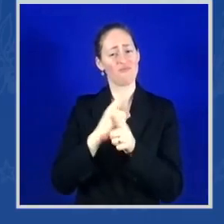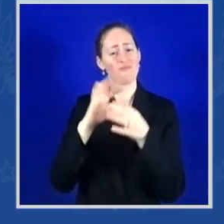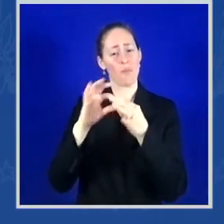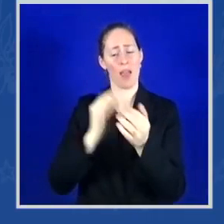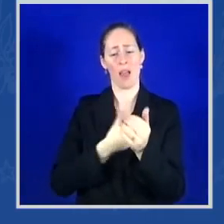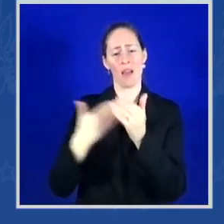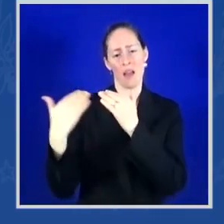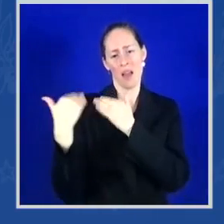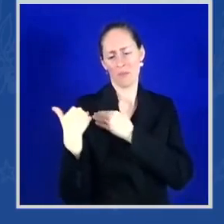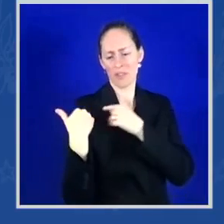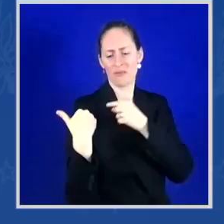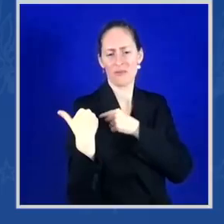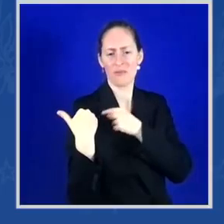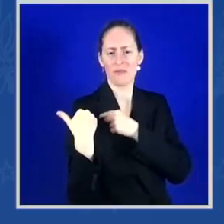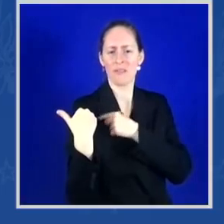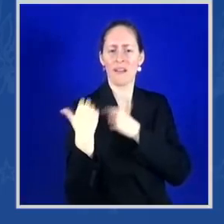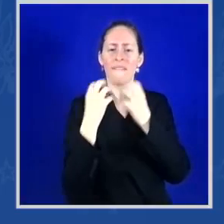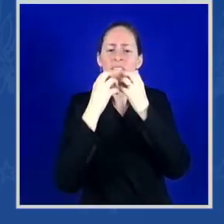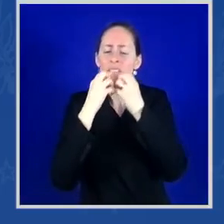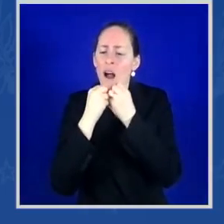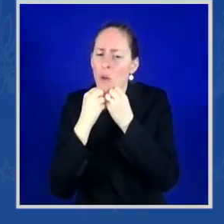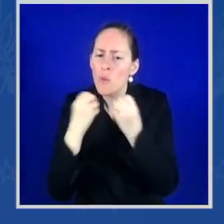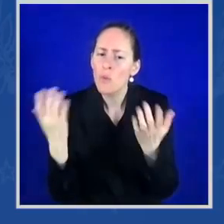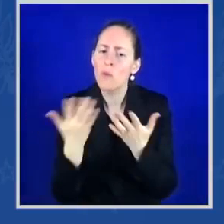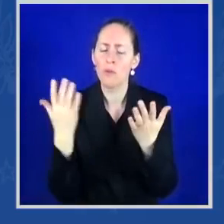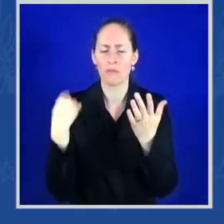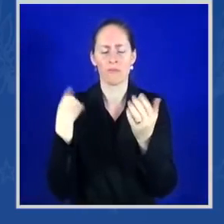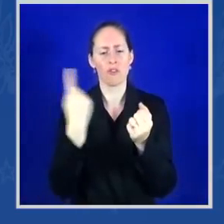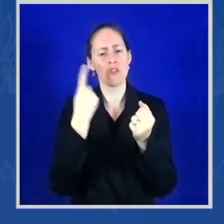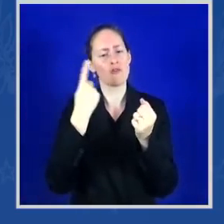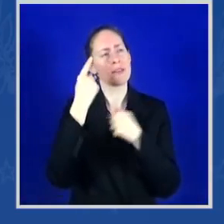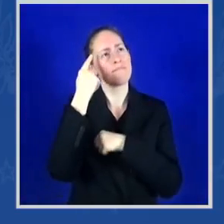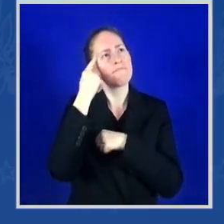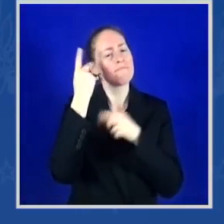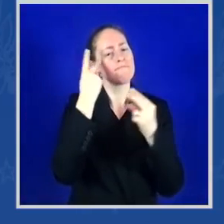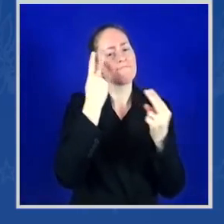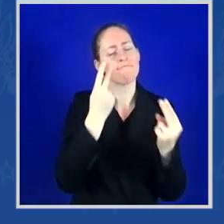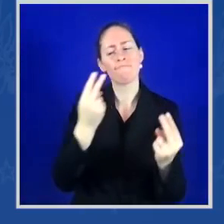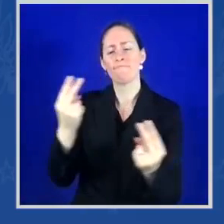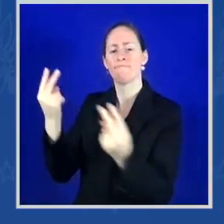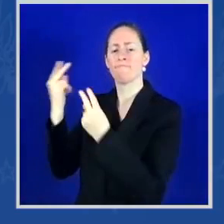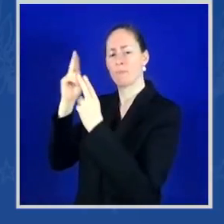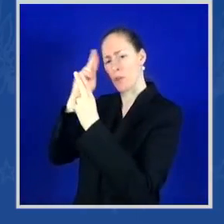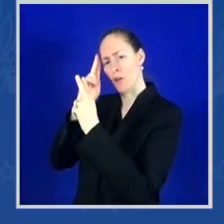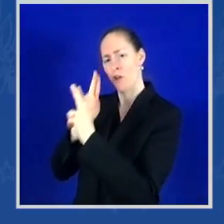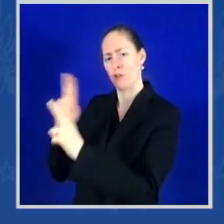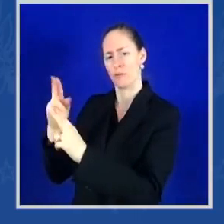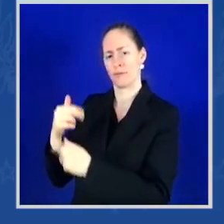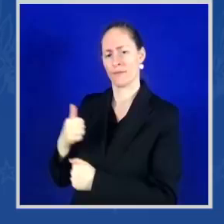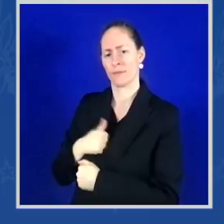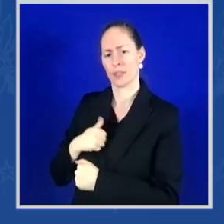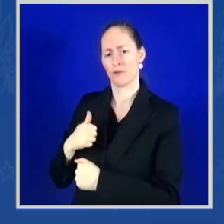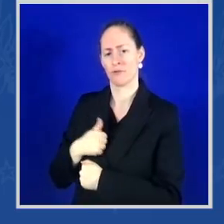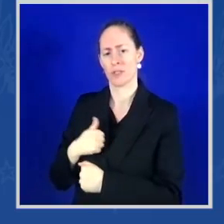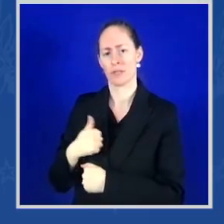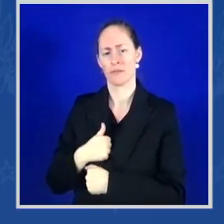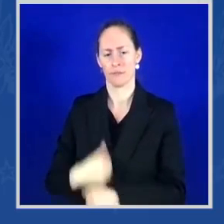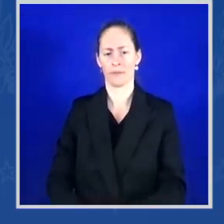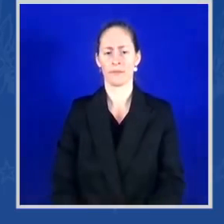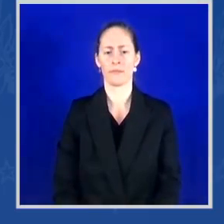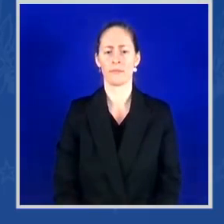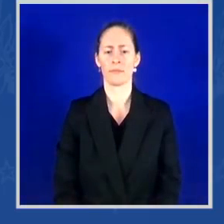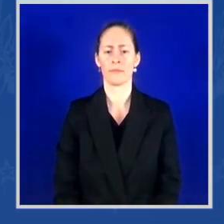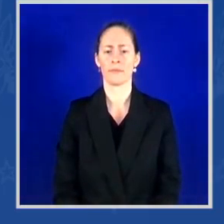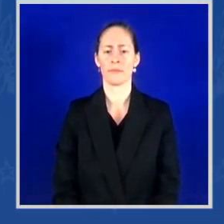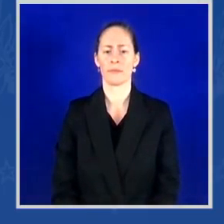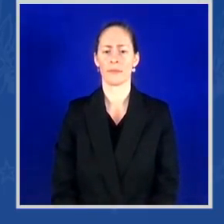Memorial Day. First and foremost, we remember those who made the ultimate sacrifice. We say their